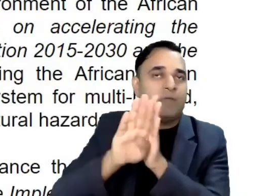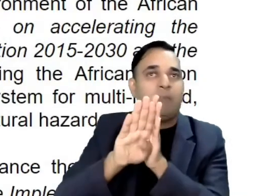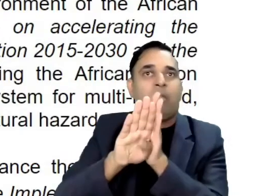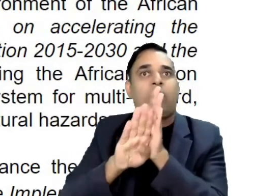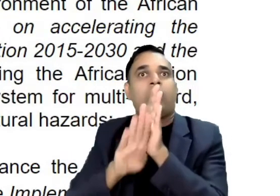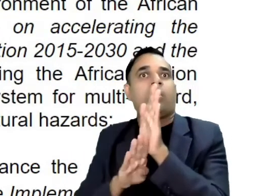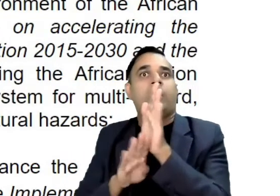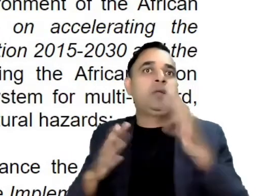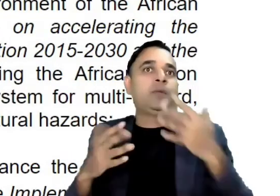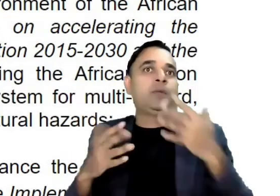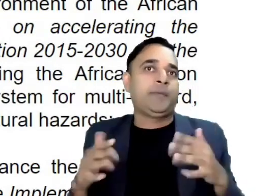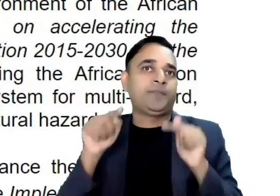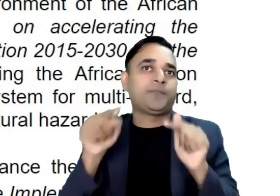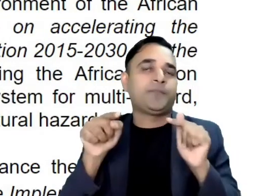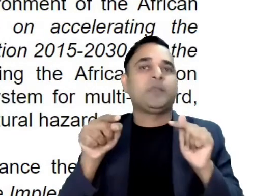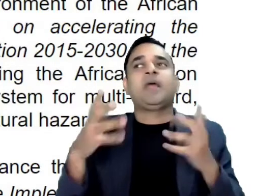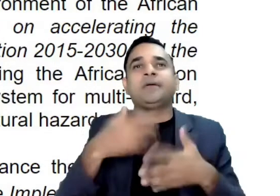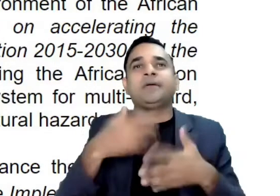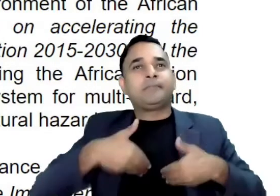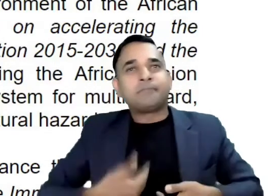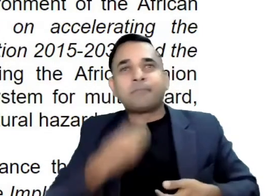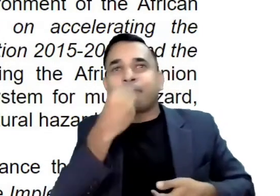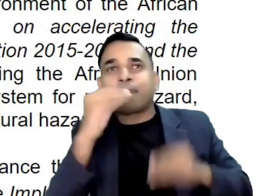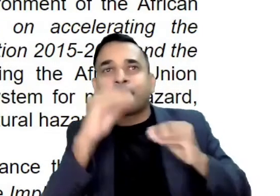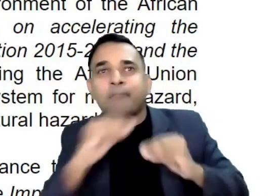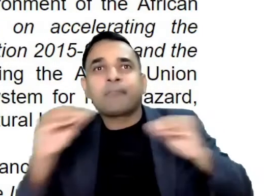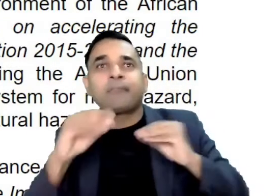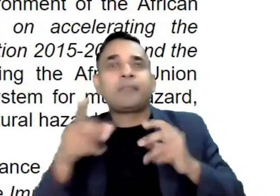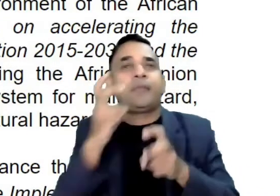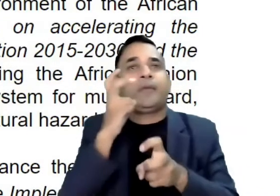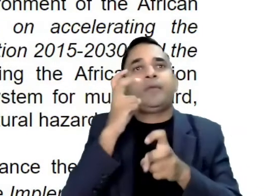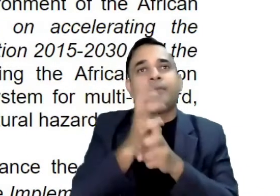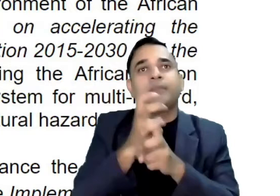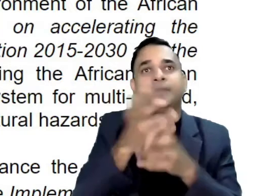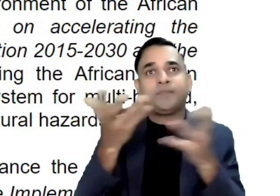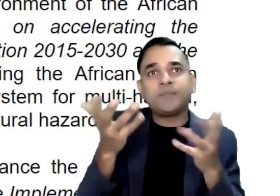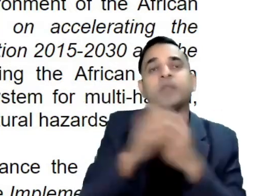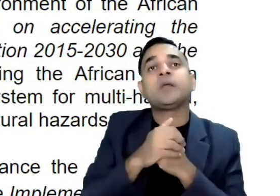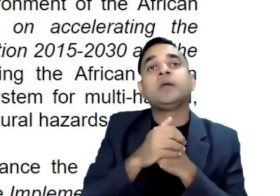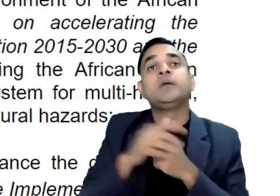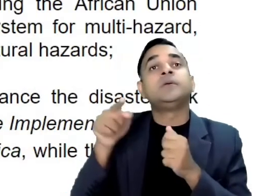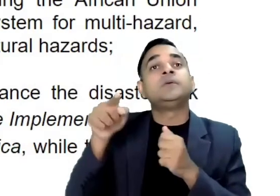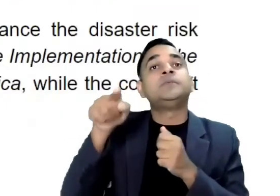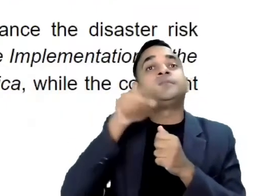the program of action, and the Mauritius Declaration on the implementation of the Sendai Framework in Africa.